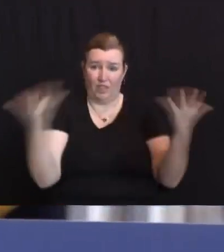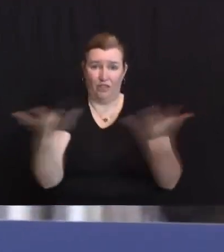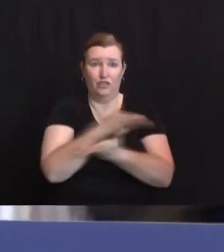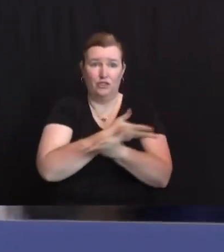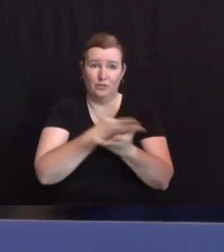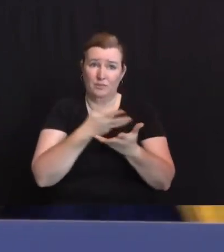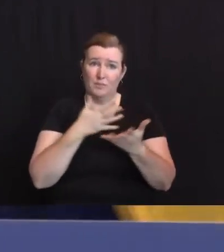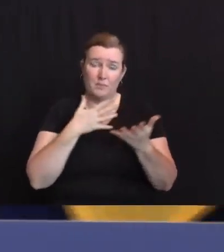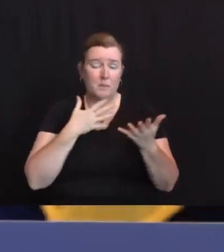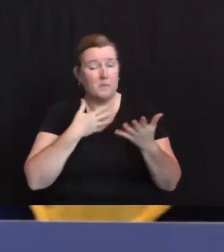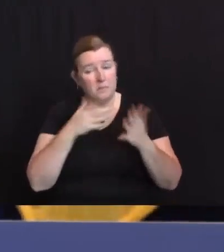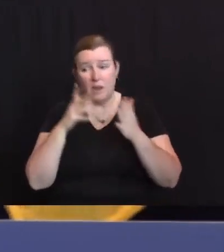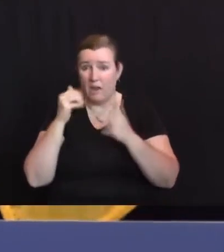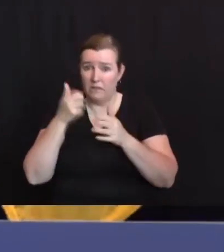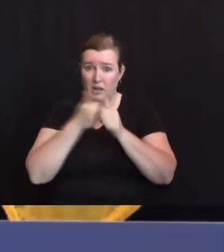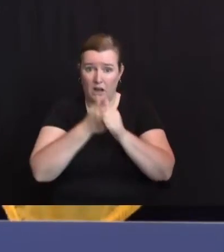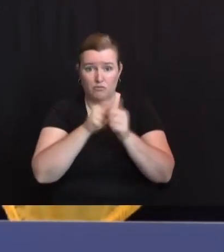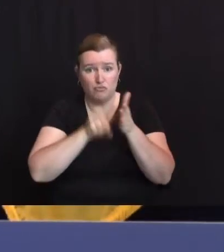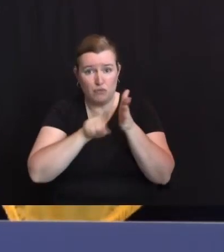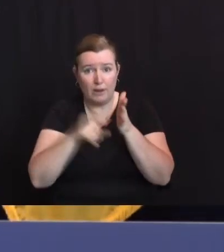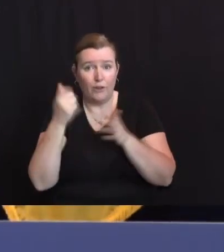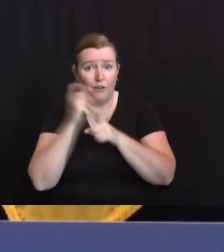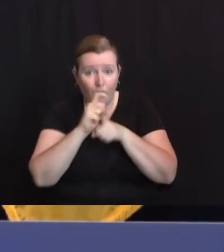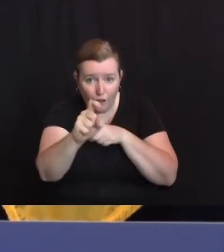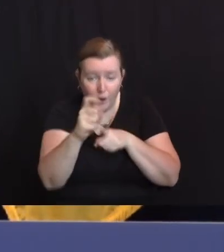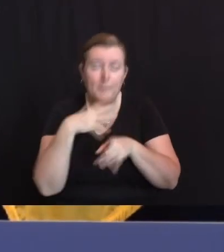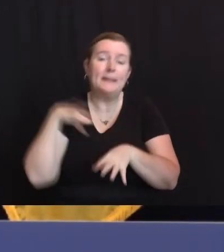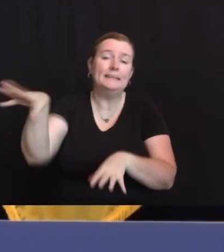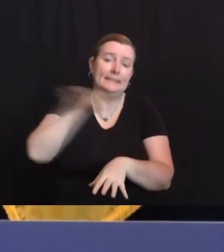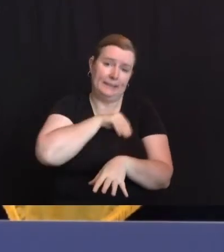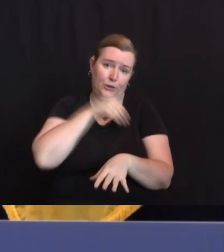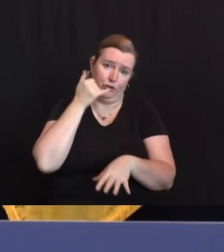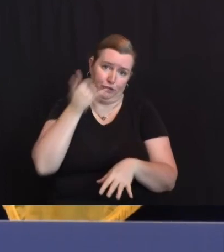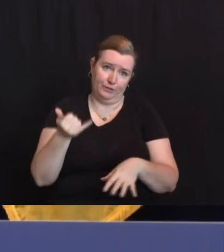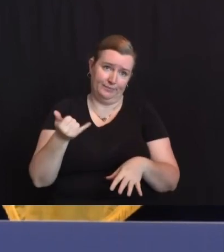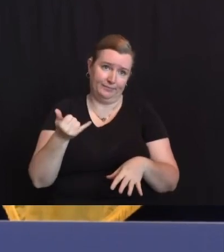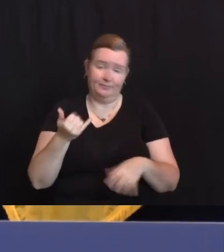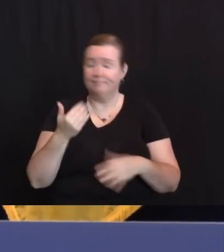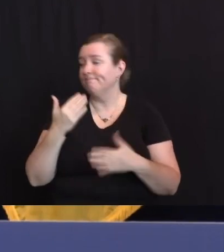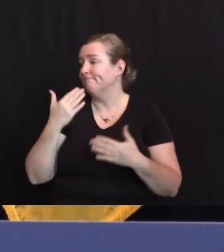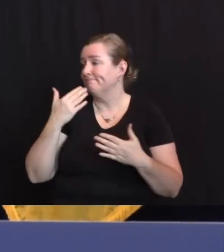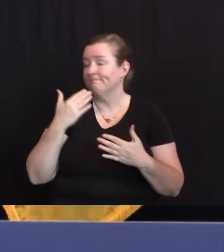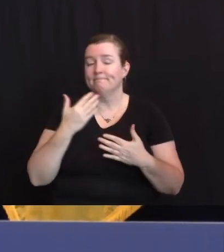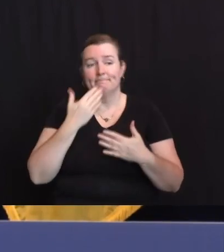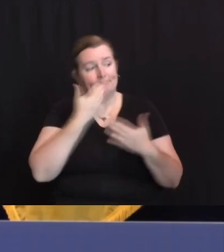you. Judy, well said. And again, as I said earlier,